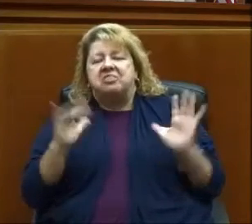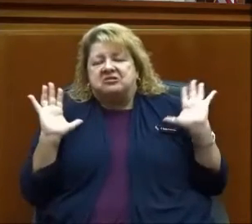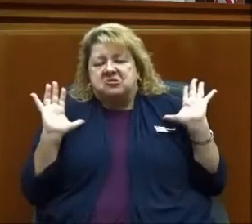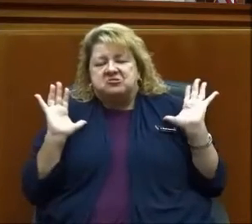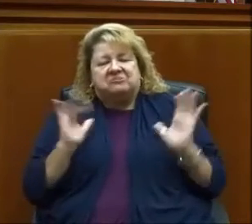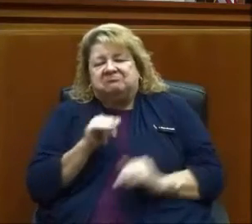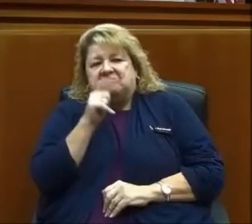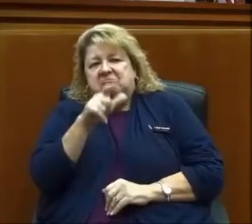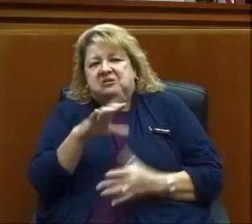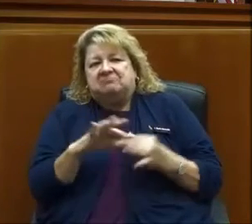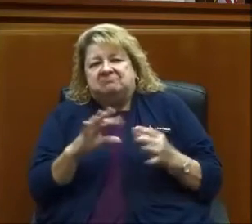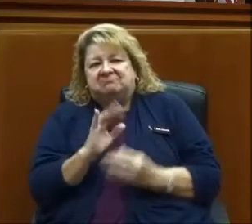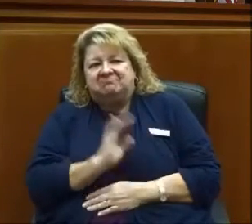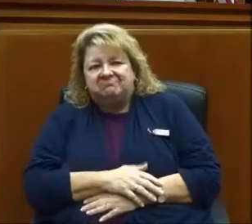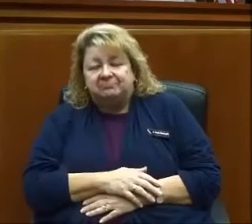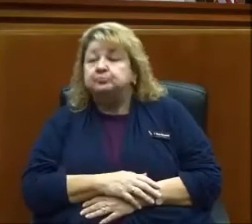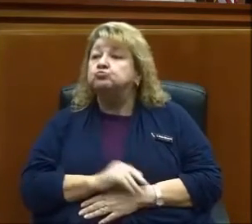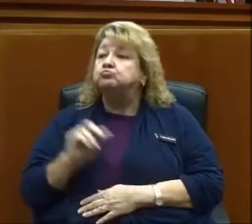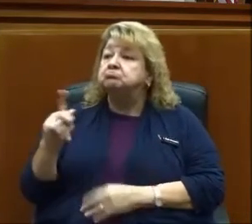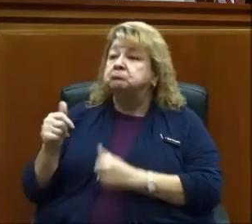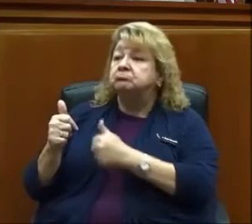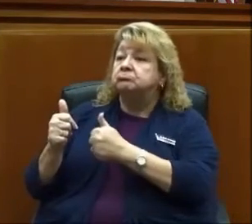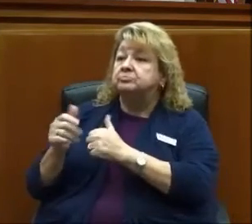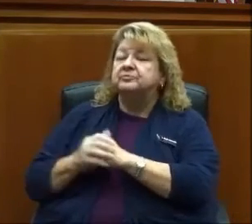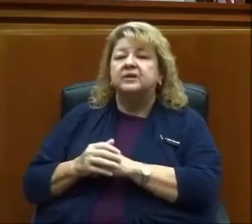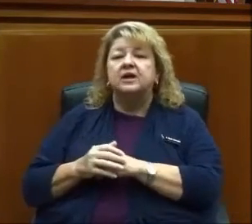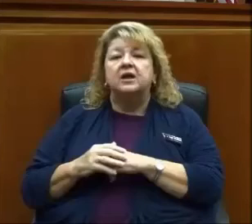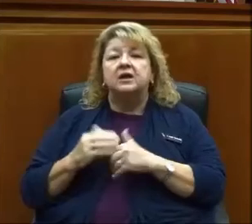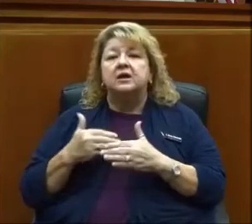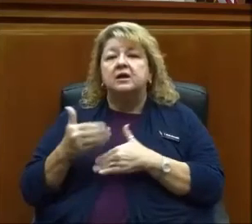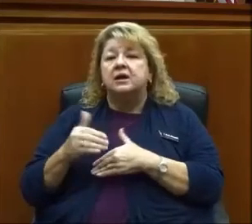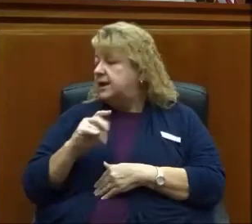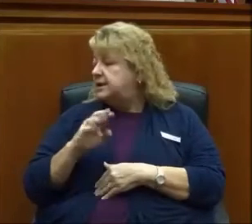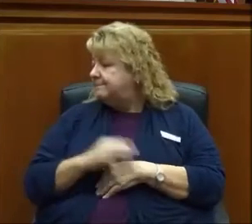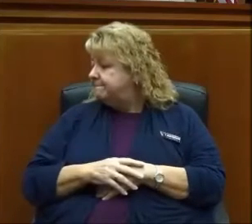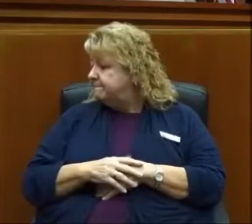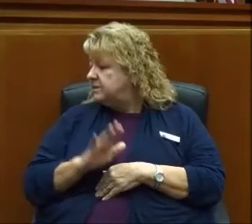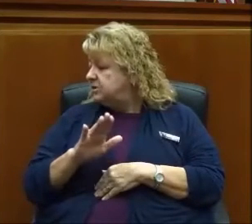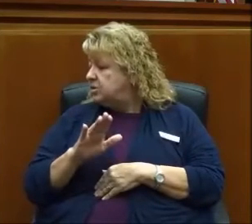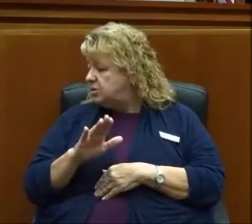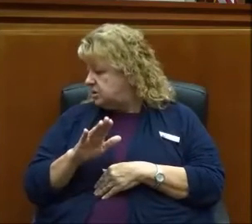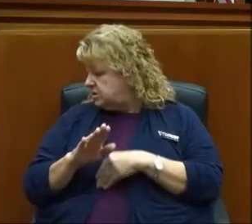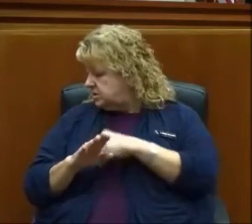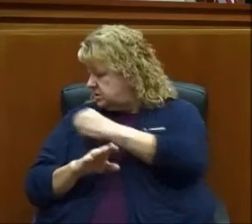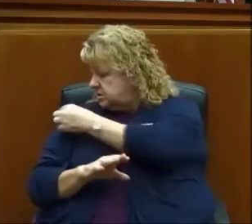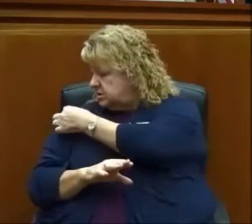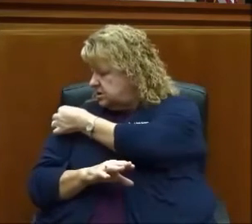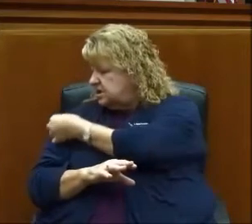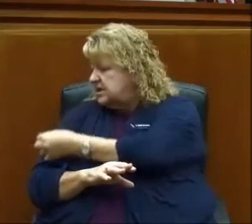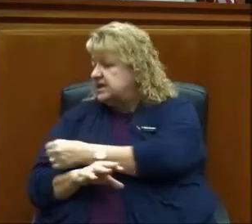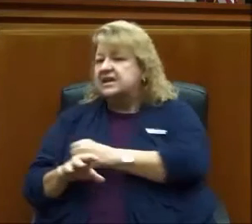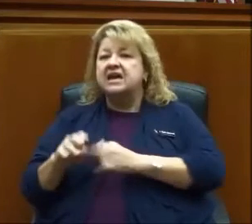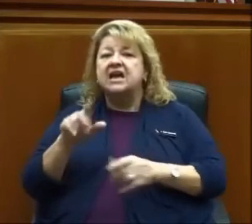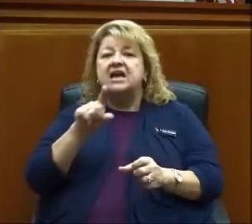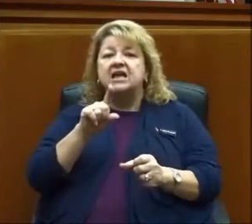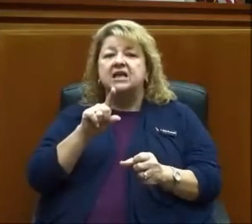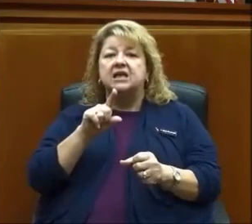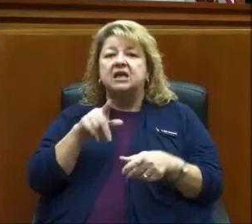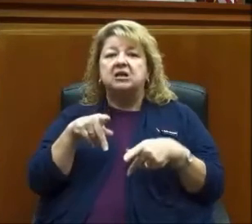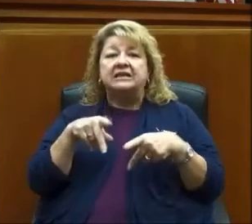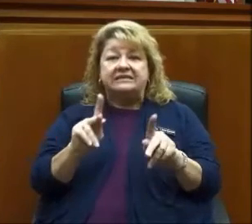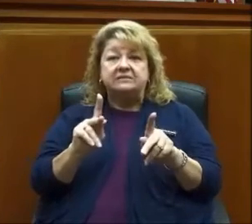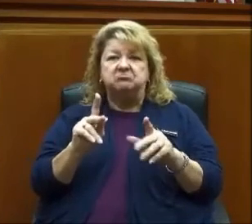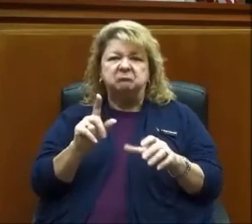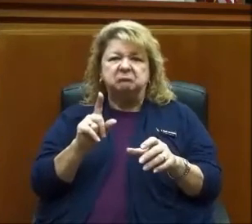you. Thank you. Okay, can we have our next item, please? Your consent agenda is ready for approval, adding item